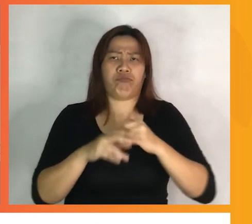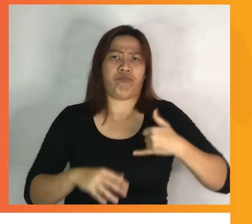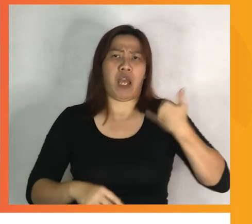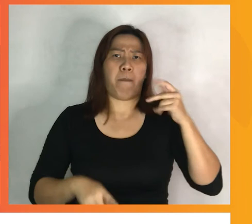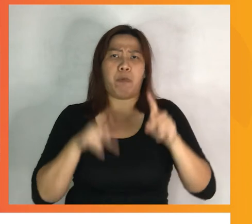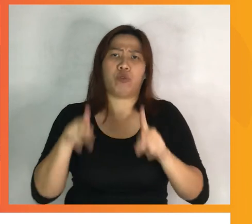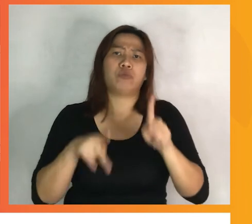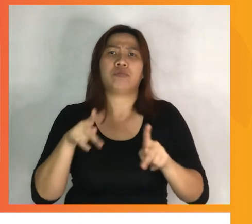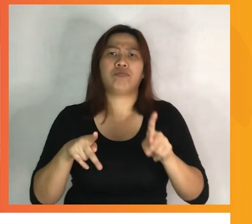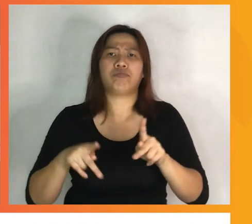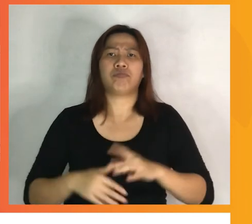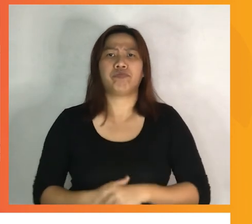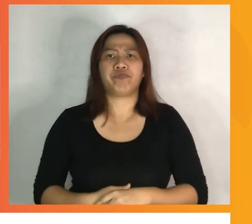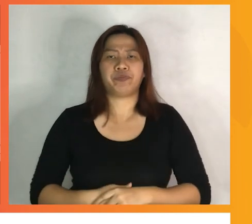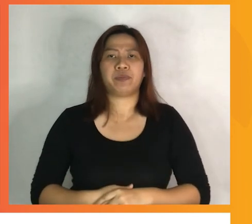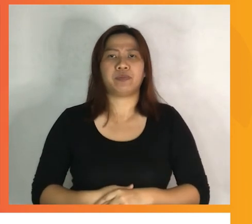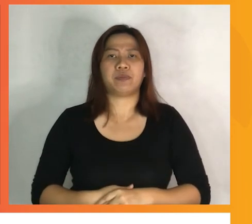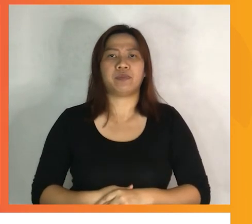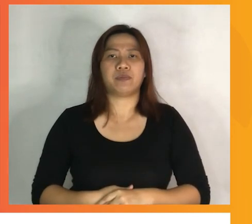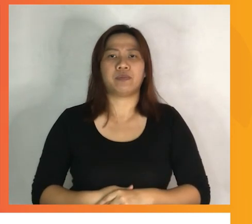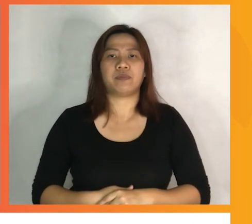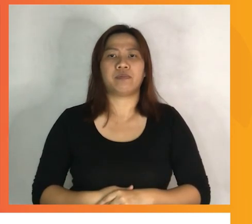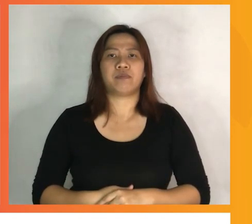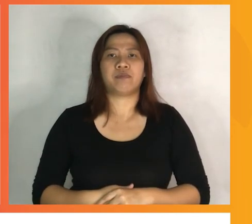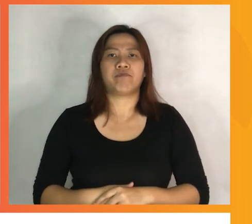of skills in young people.